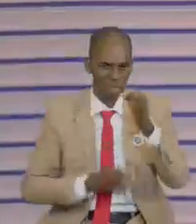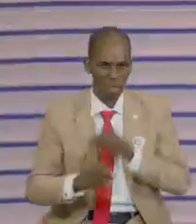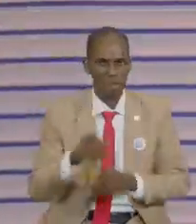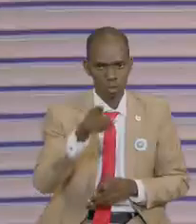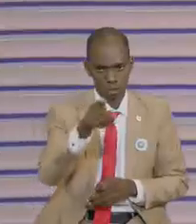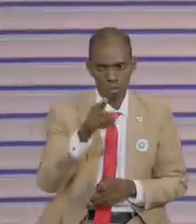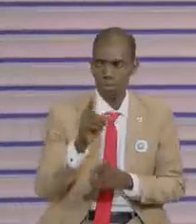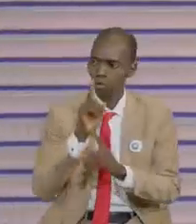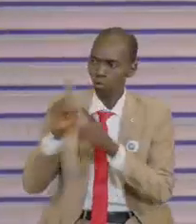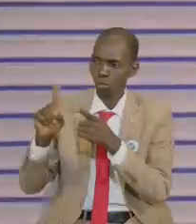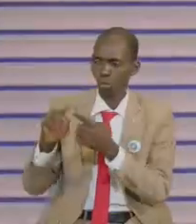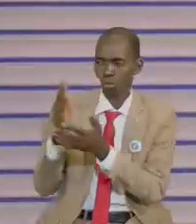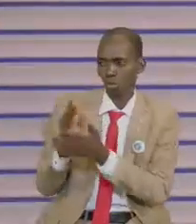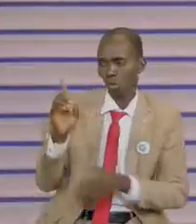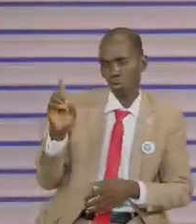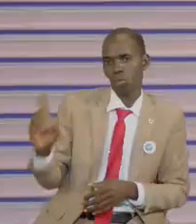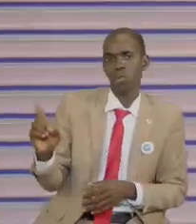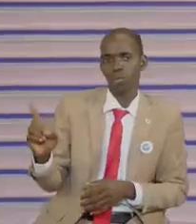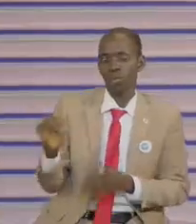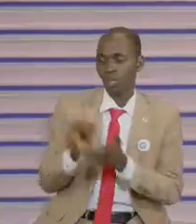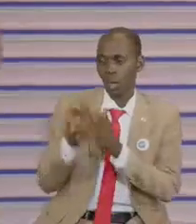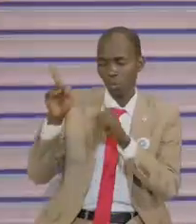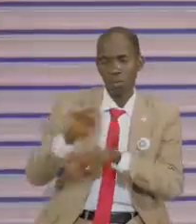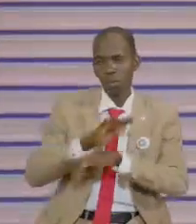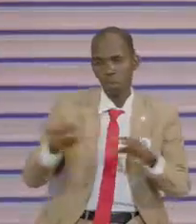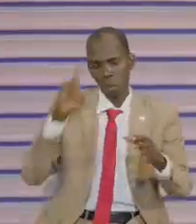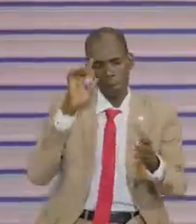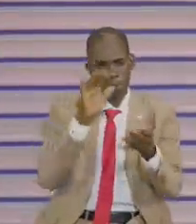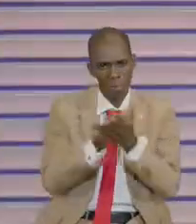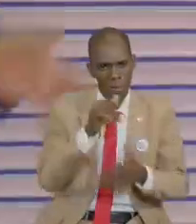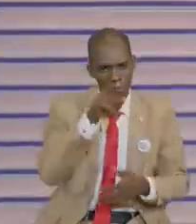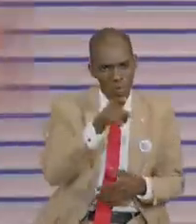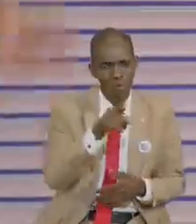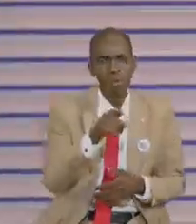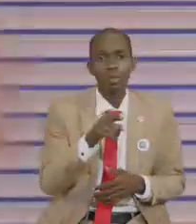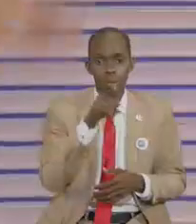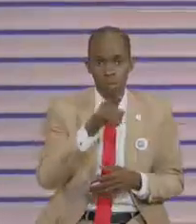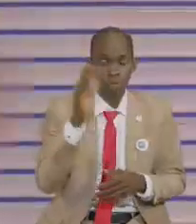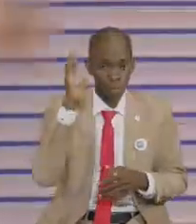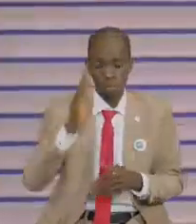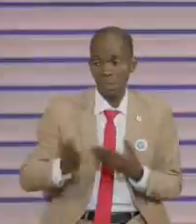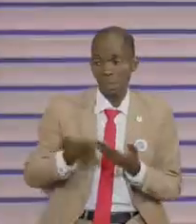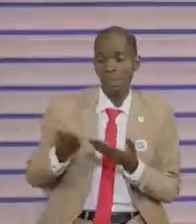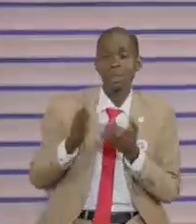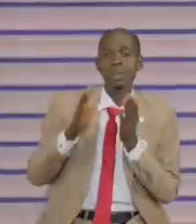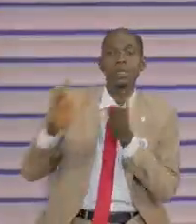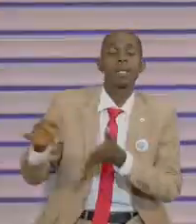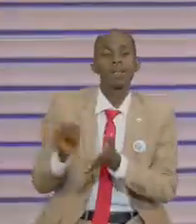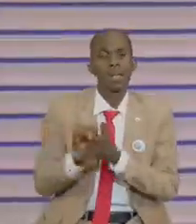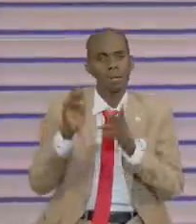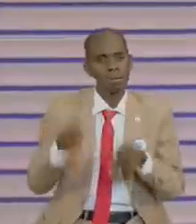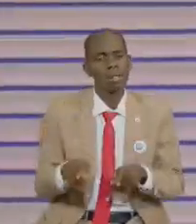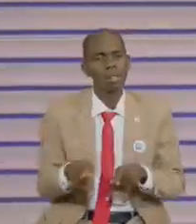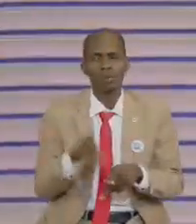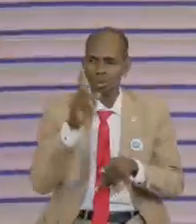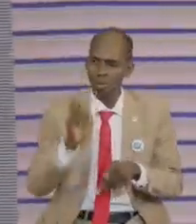Why, when they don't believe you, why do you talk and talk again and emphasize, you must believe me? When